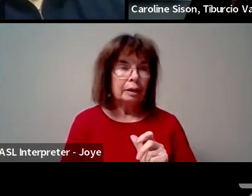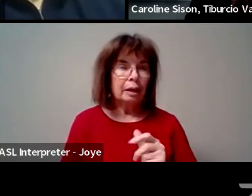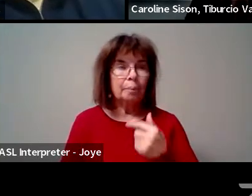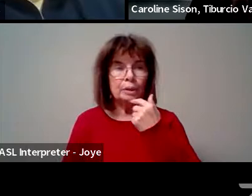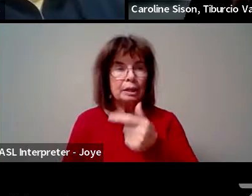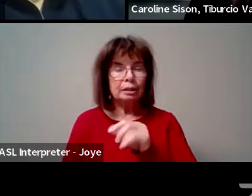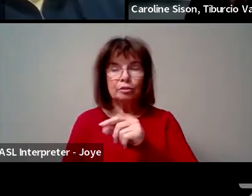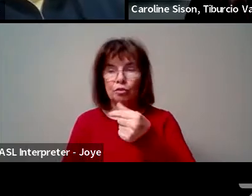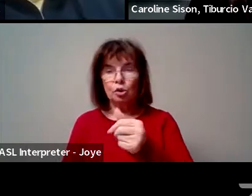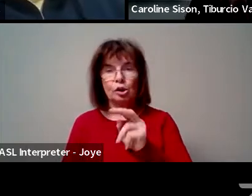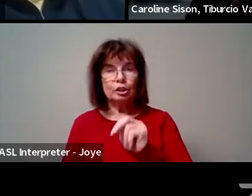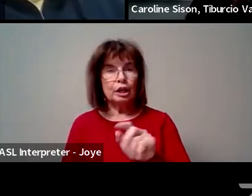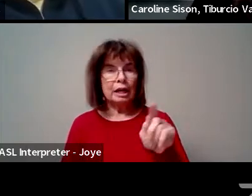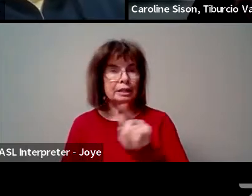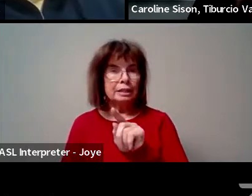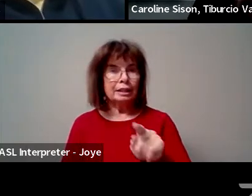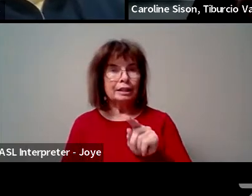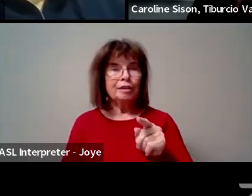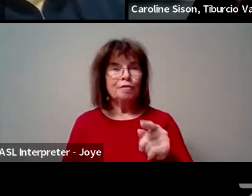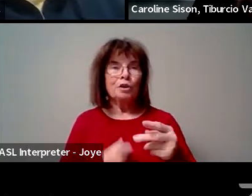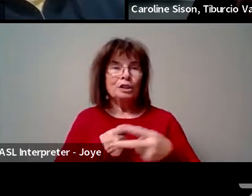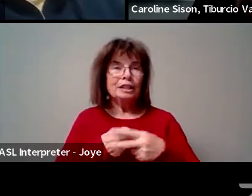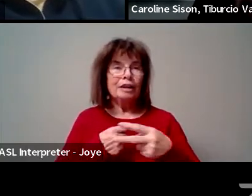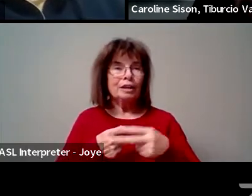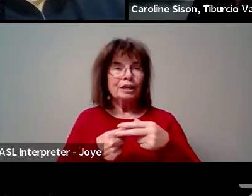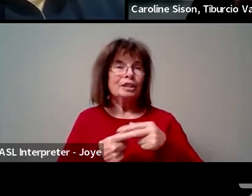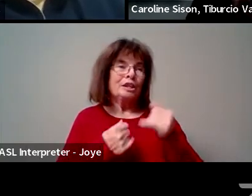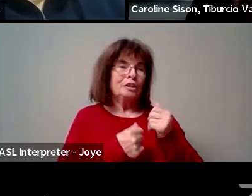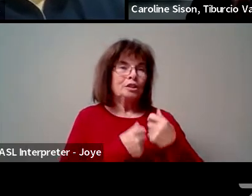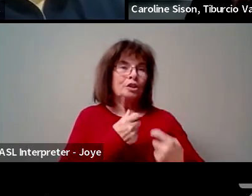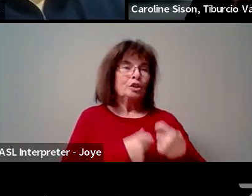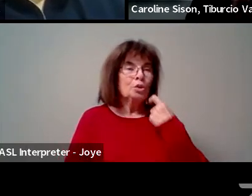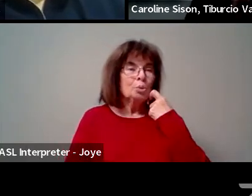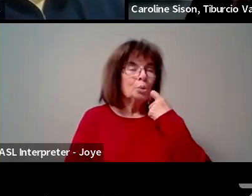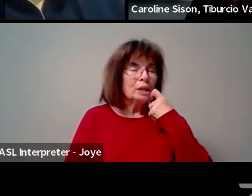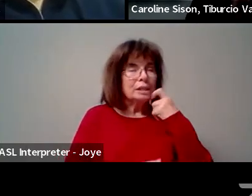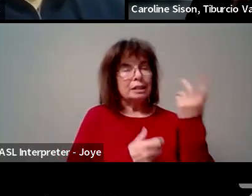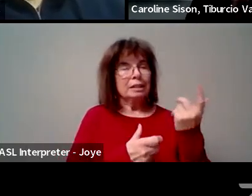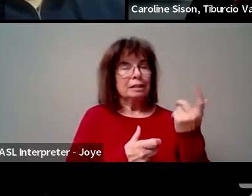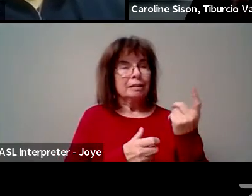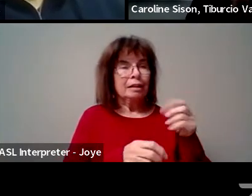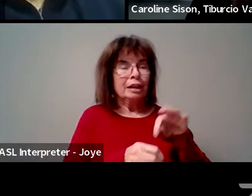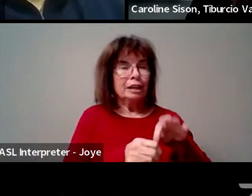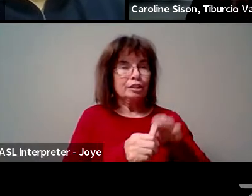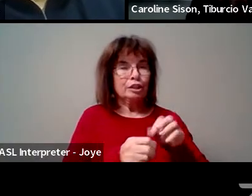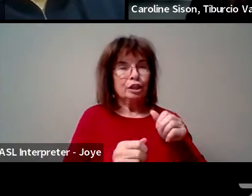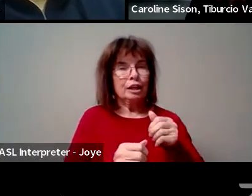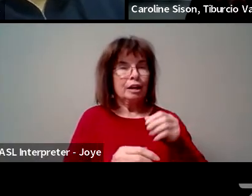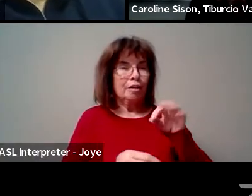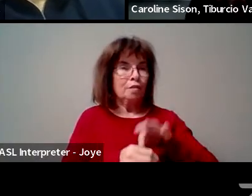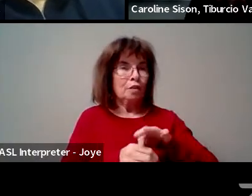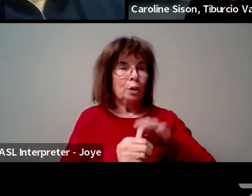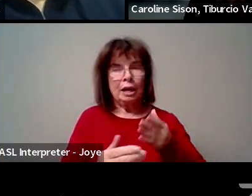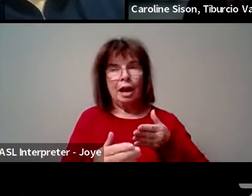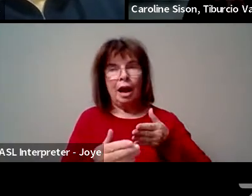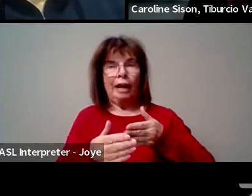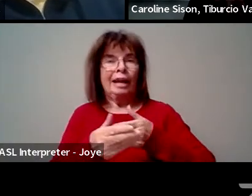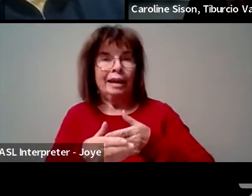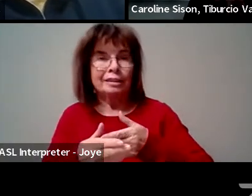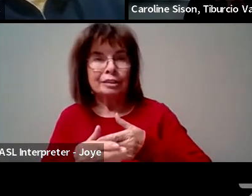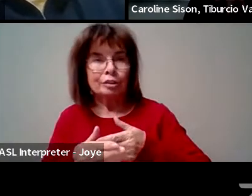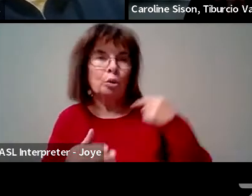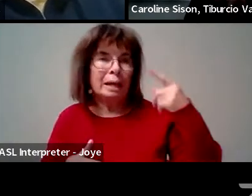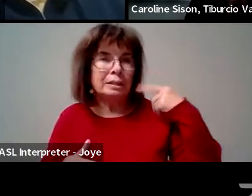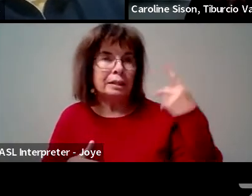for saving us in this last election and voting against crazy. Because they're going to inherit what we're